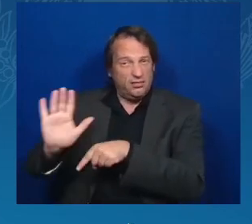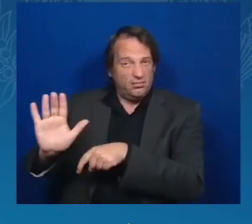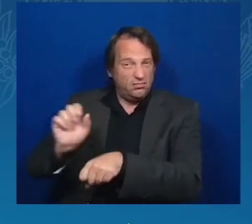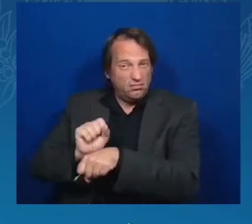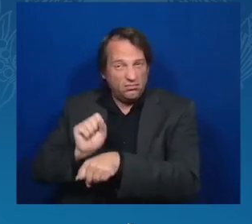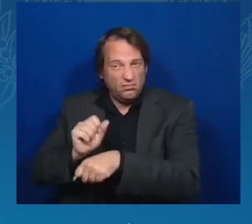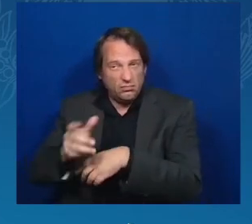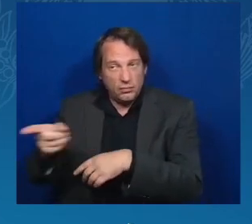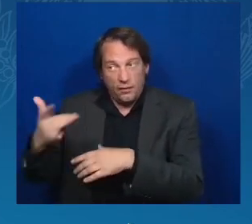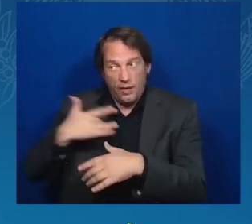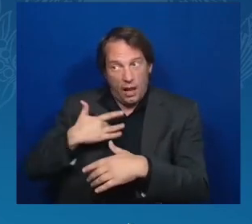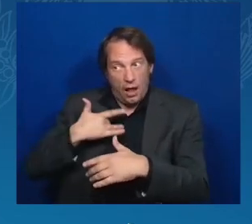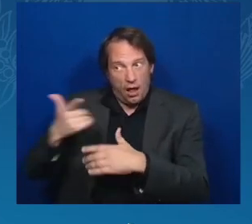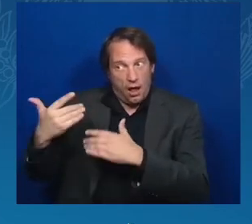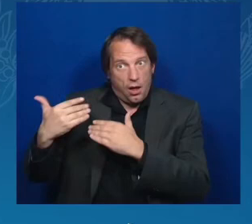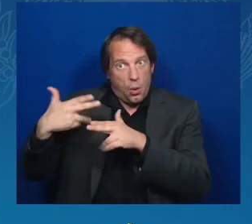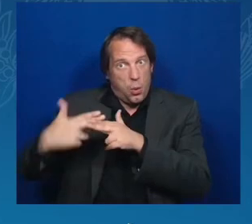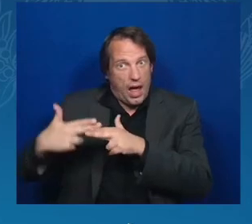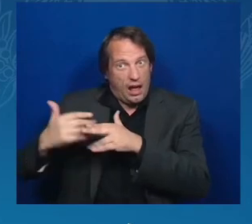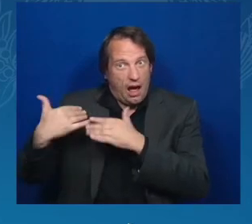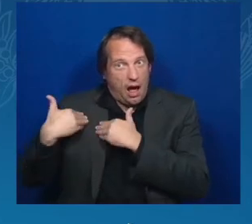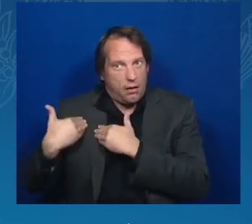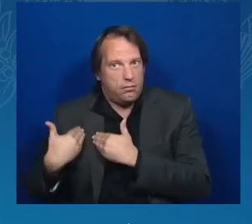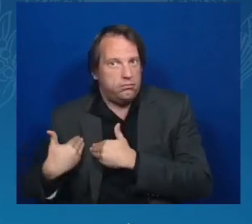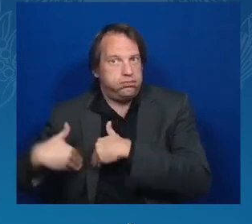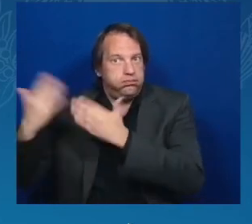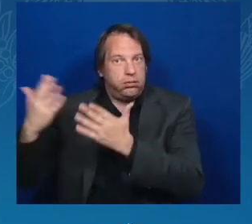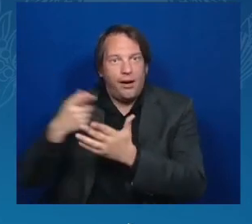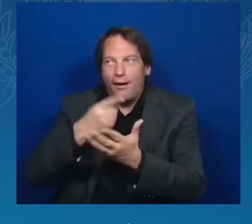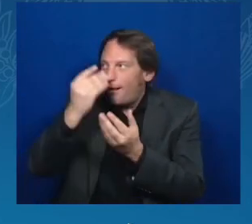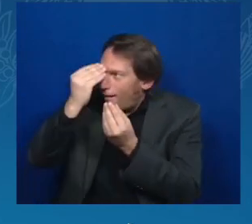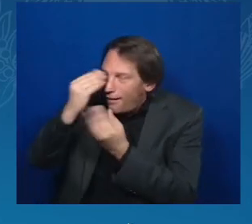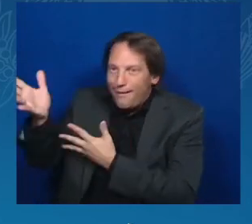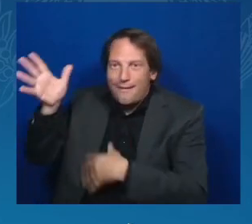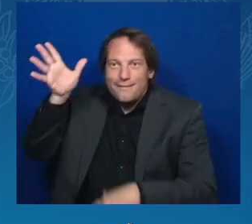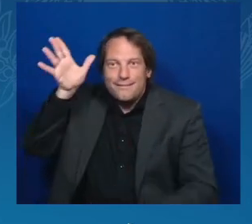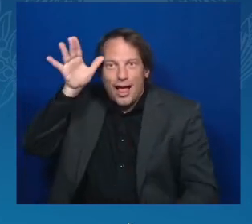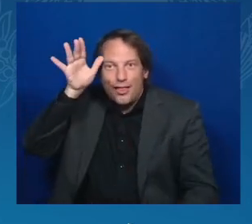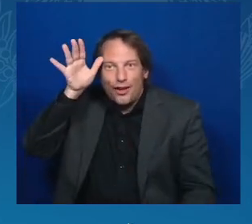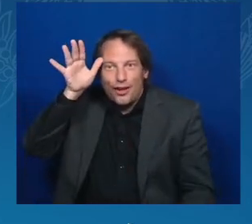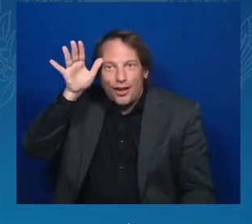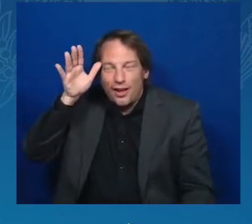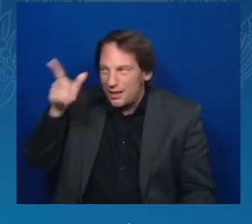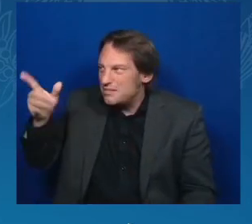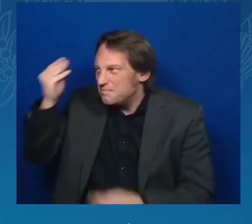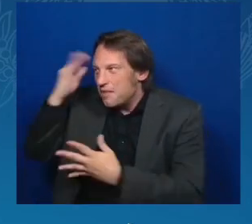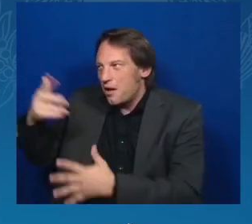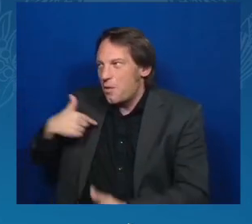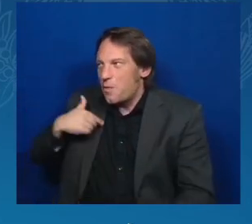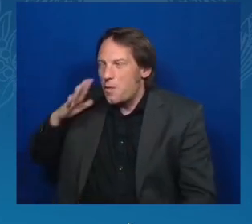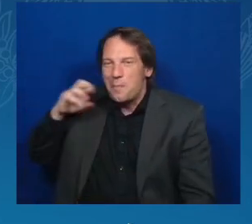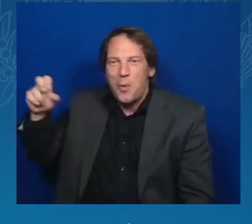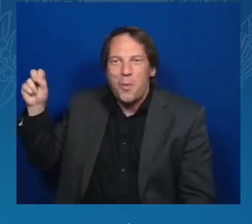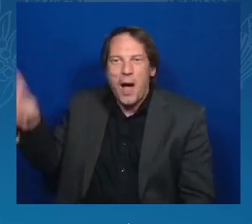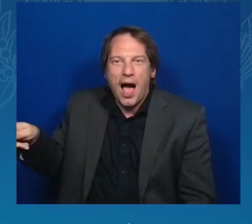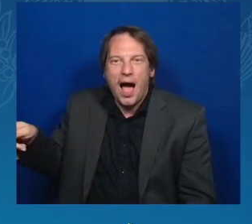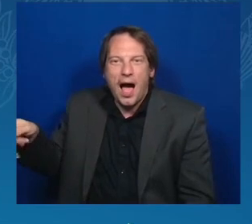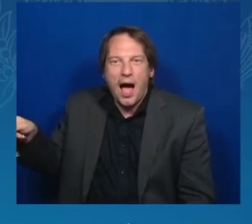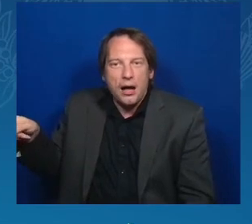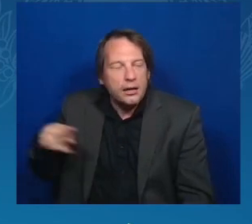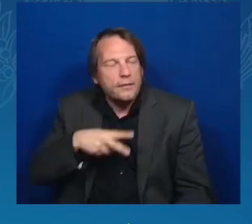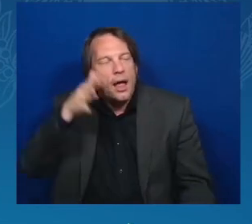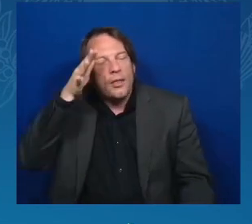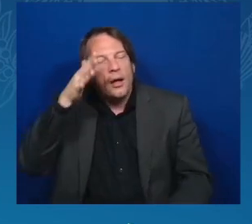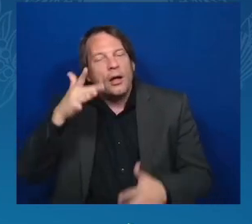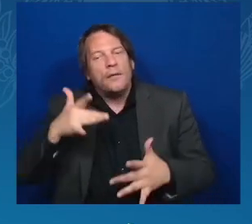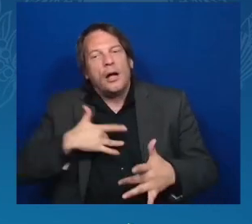that you were going to be okay. Yeah. Yeah. And then to also be able to have that time and space to be able to take care of